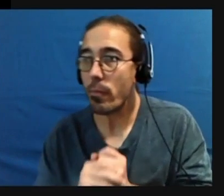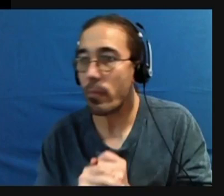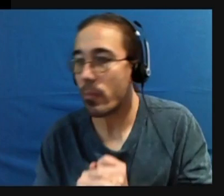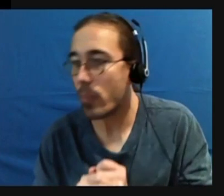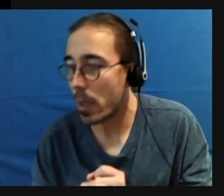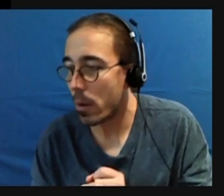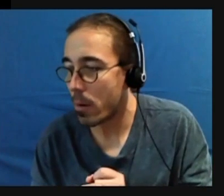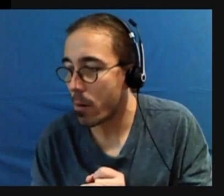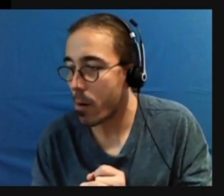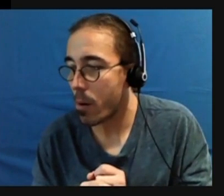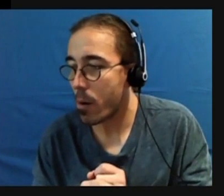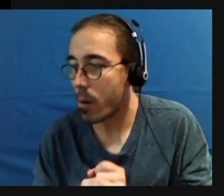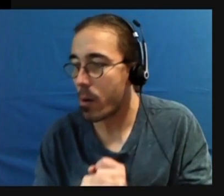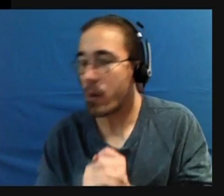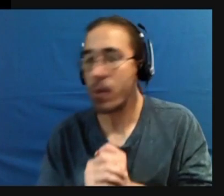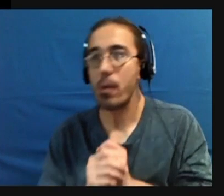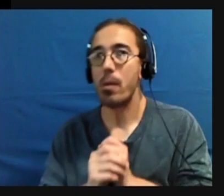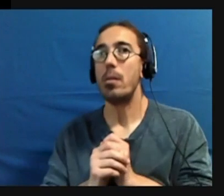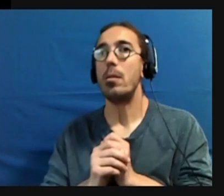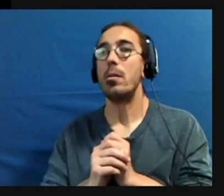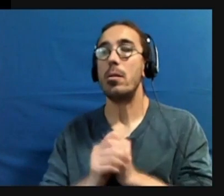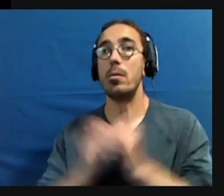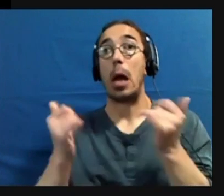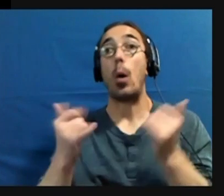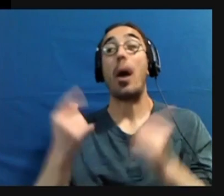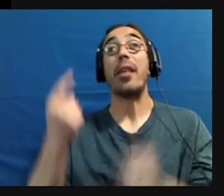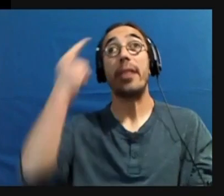I think I am ready to